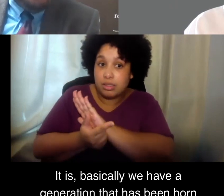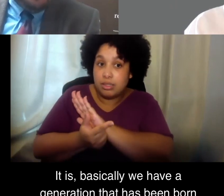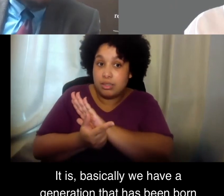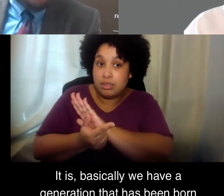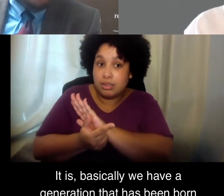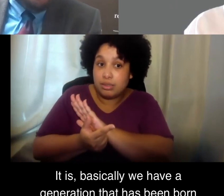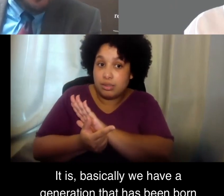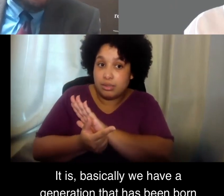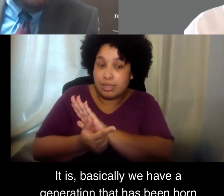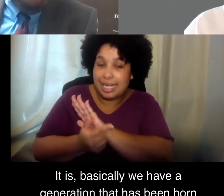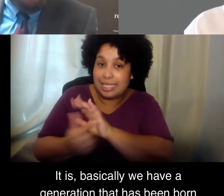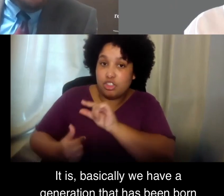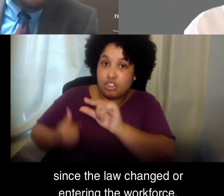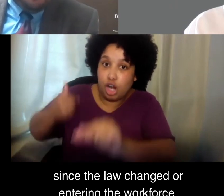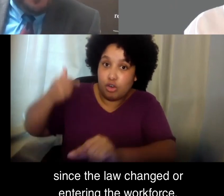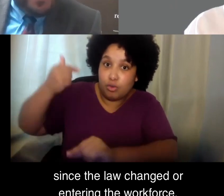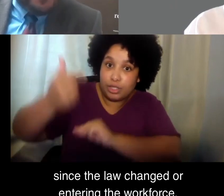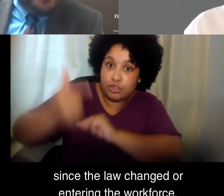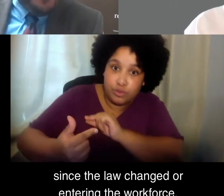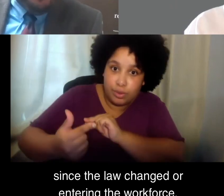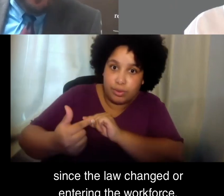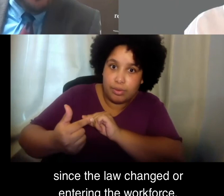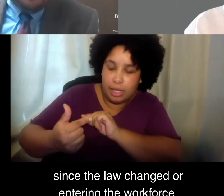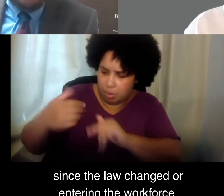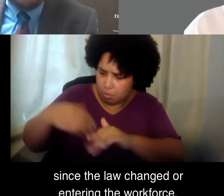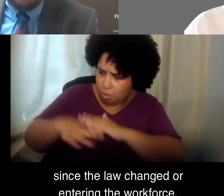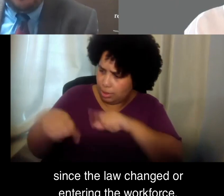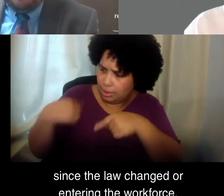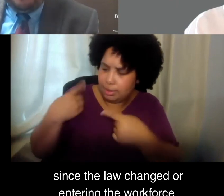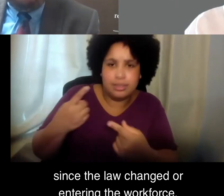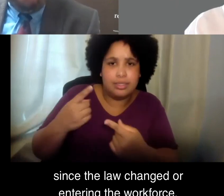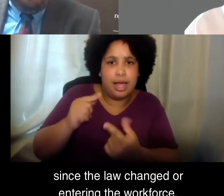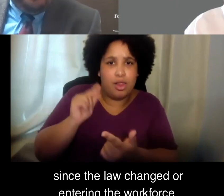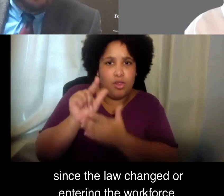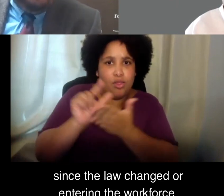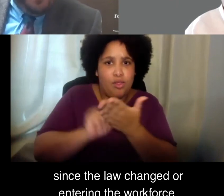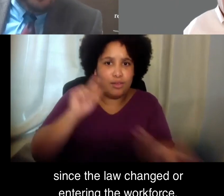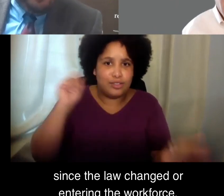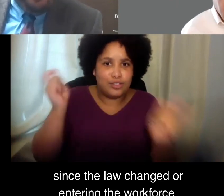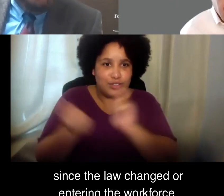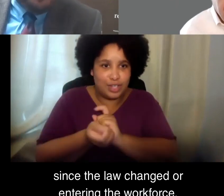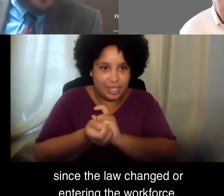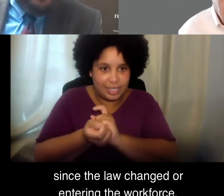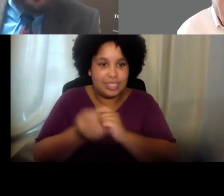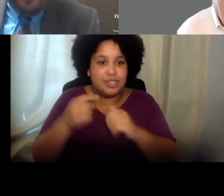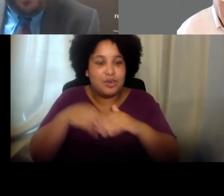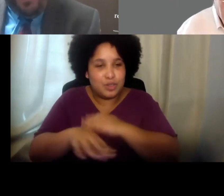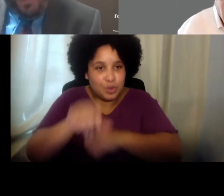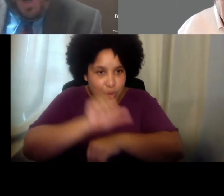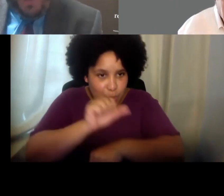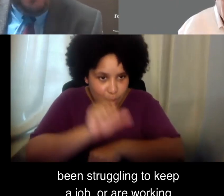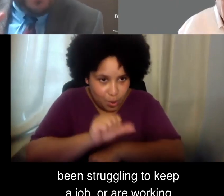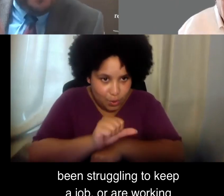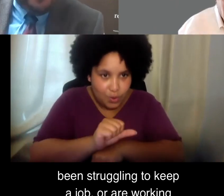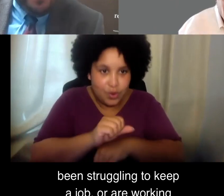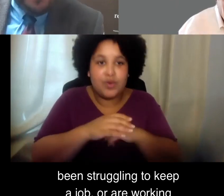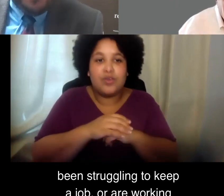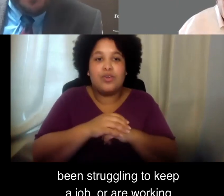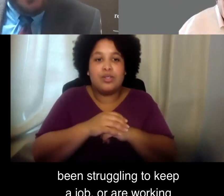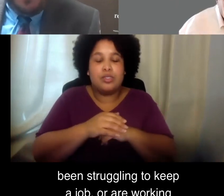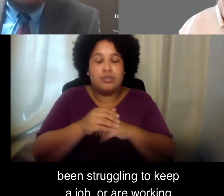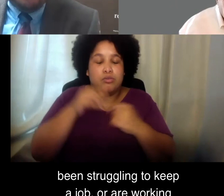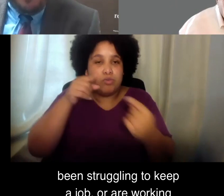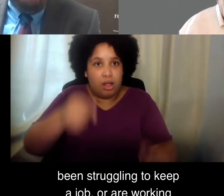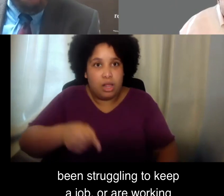we have a generation that has been born since the law changed, who are, entering the workforce, have, been struggling